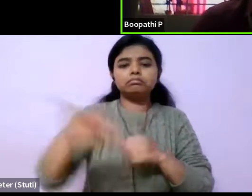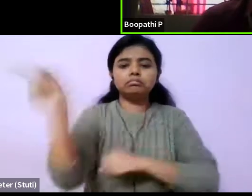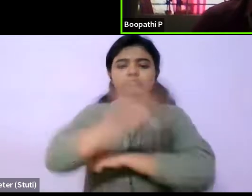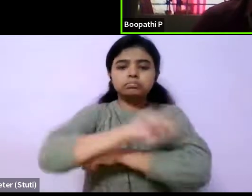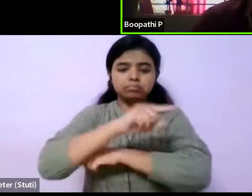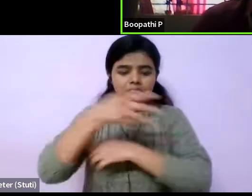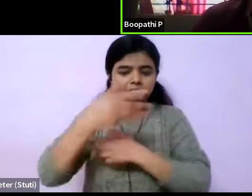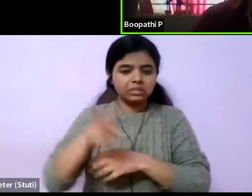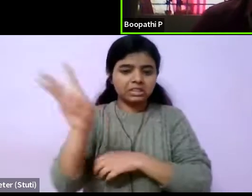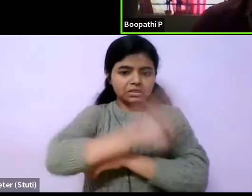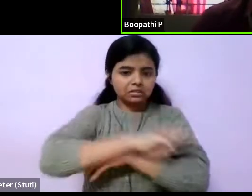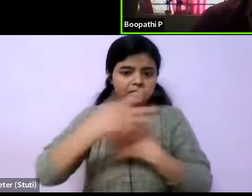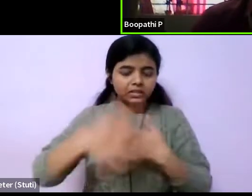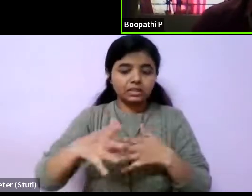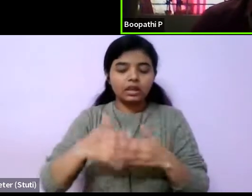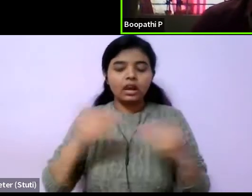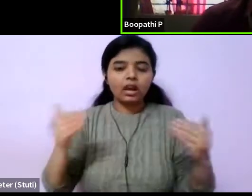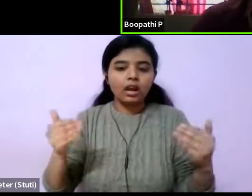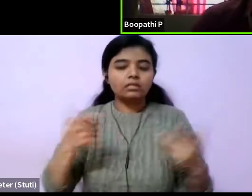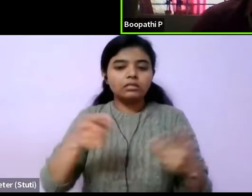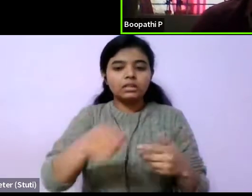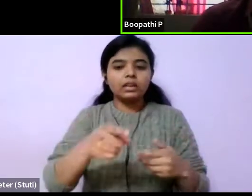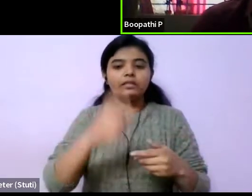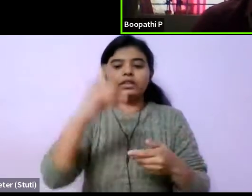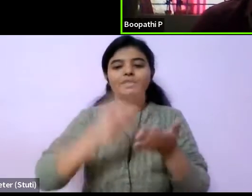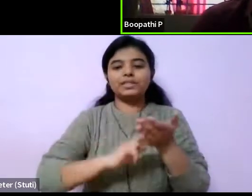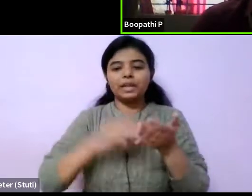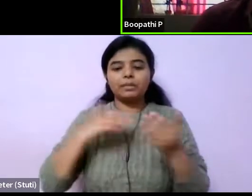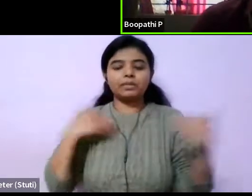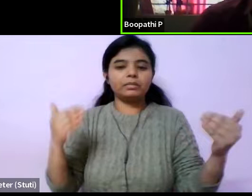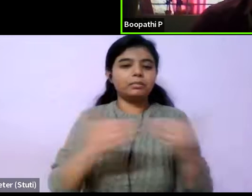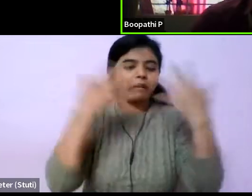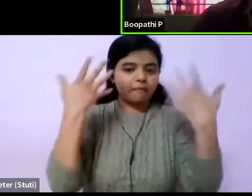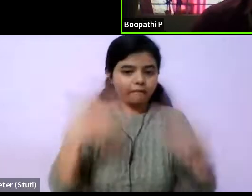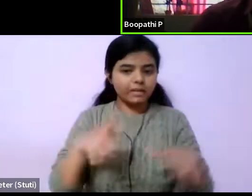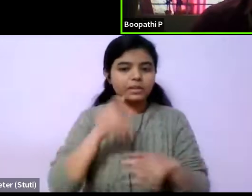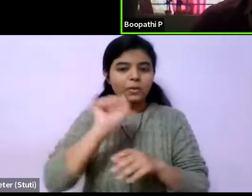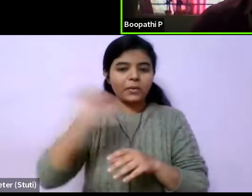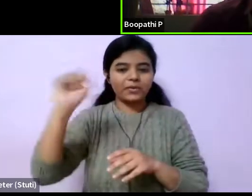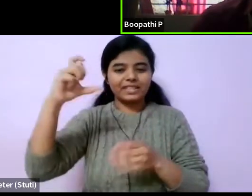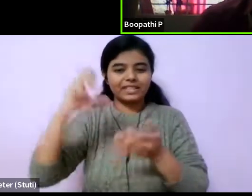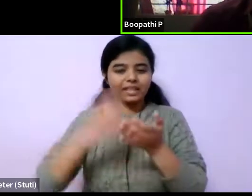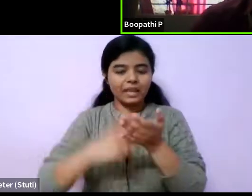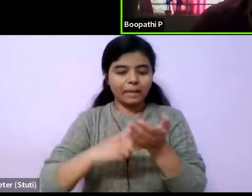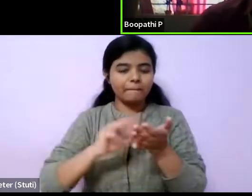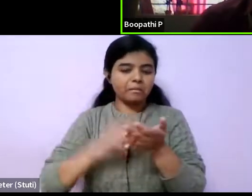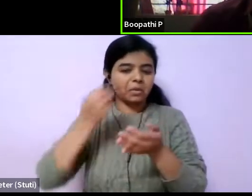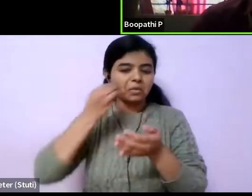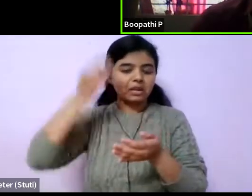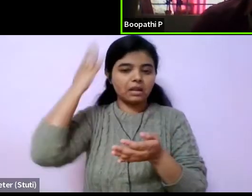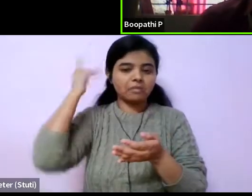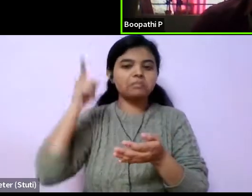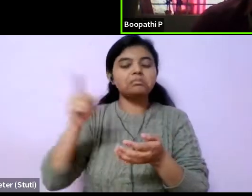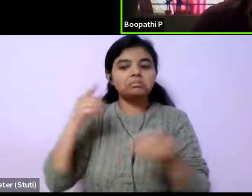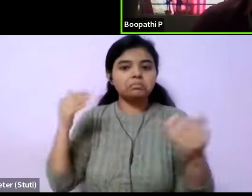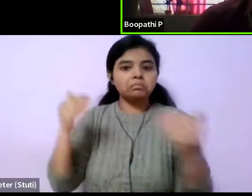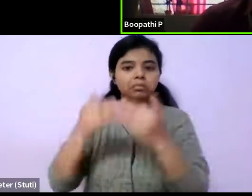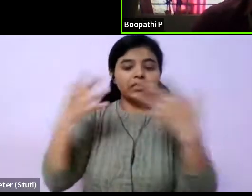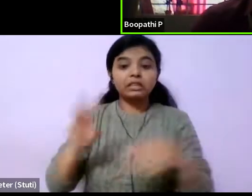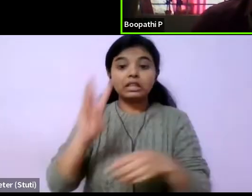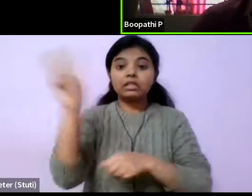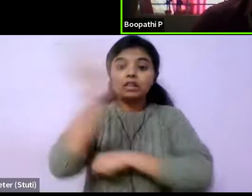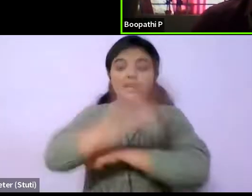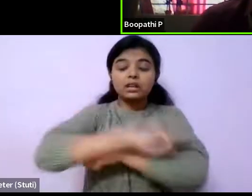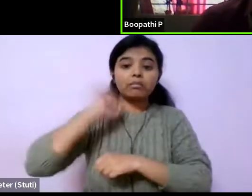met the then Chief Minister Boopathi P. The actually movement went for 3 days, that